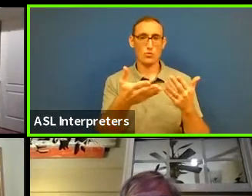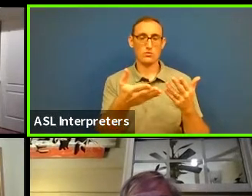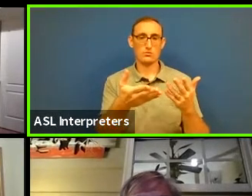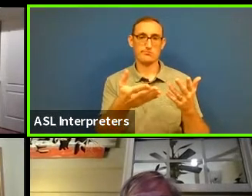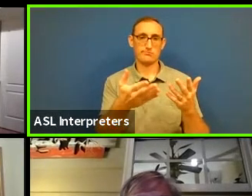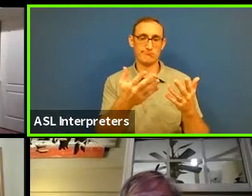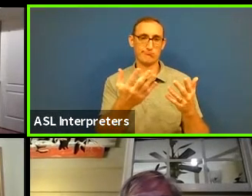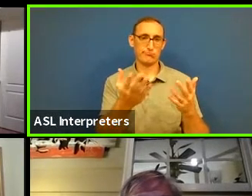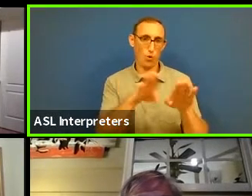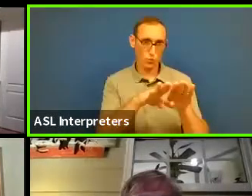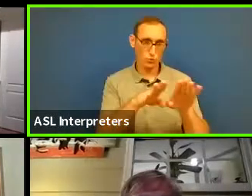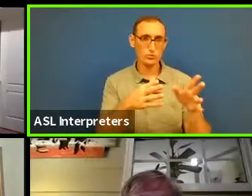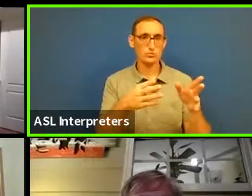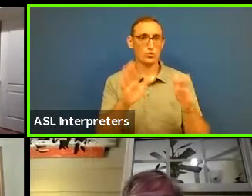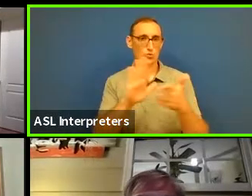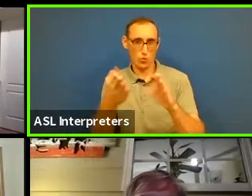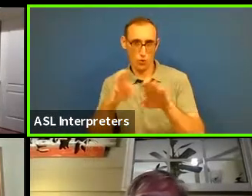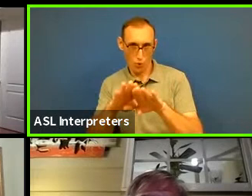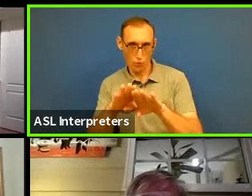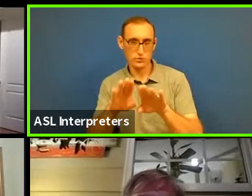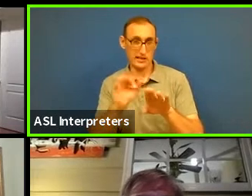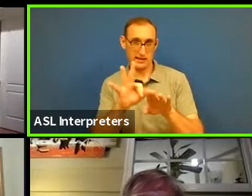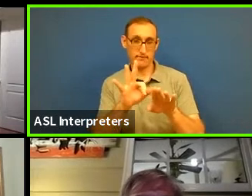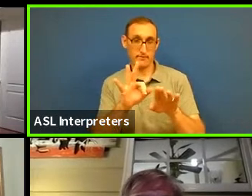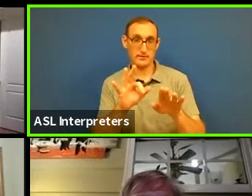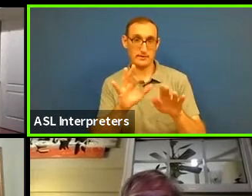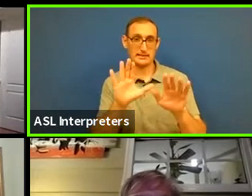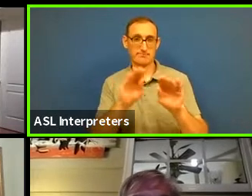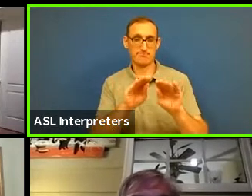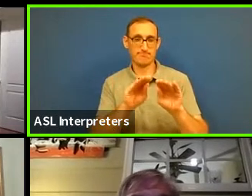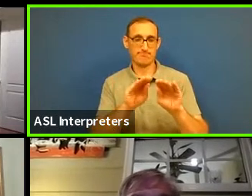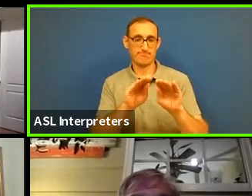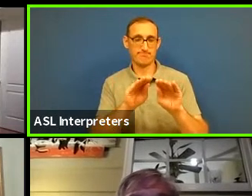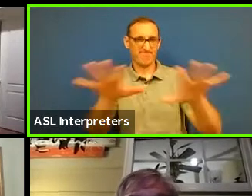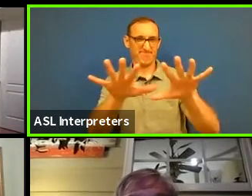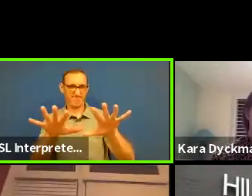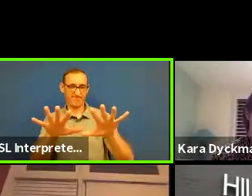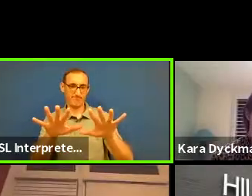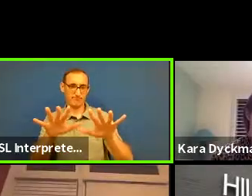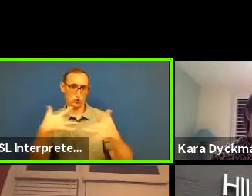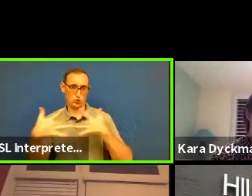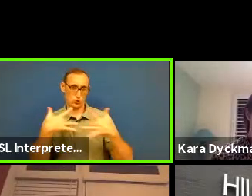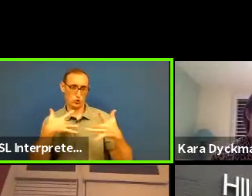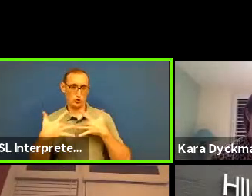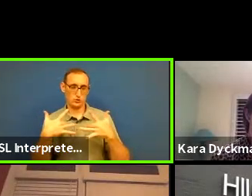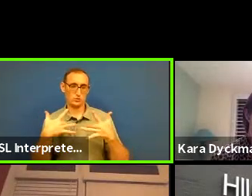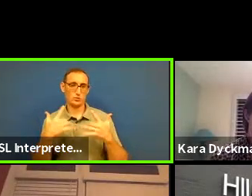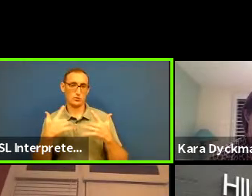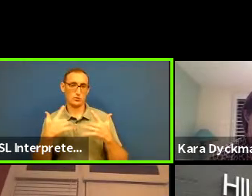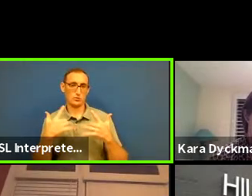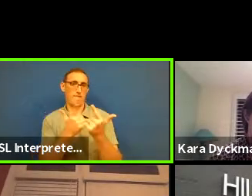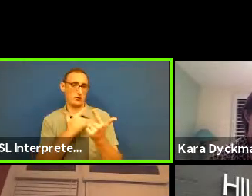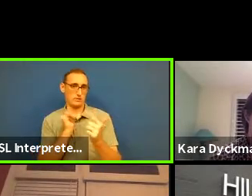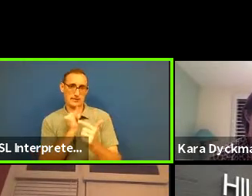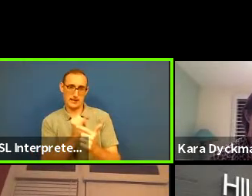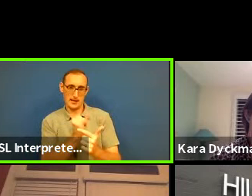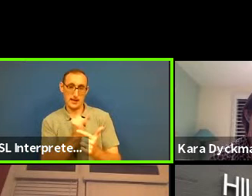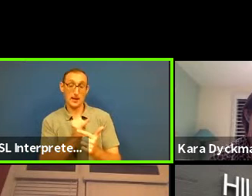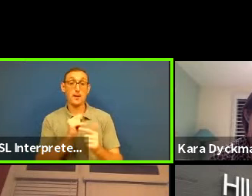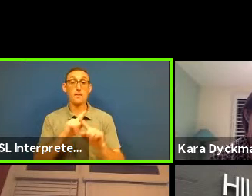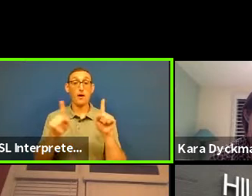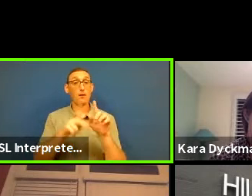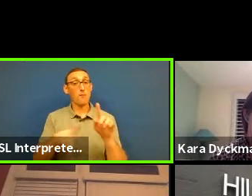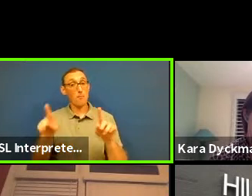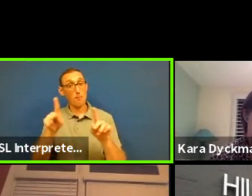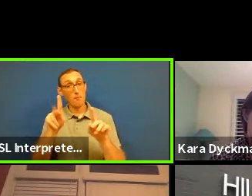school. But I think the other thing that is important that I would want to communicate with parents, as well as principals would want to communicate with